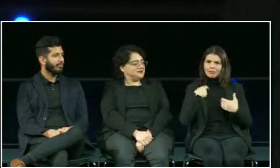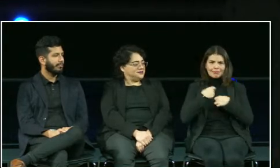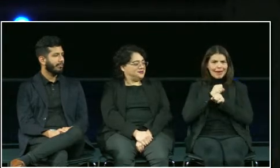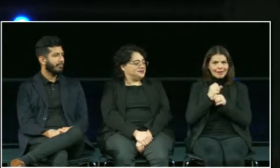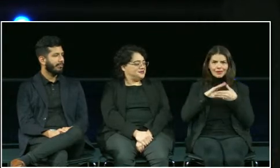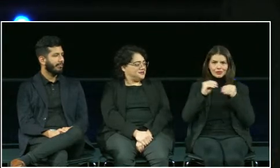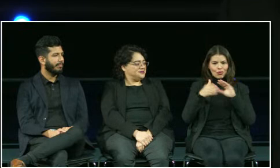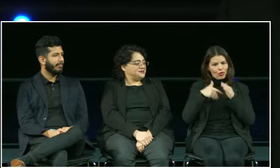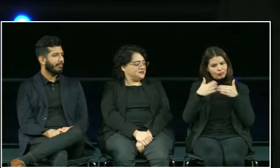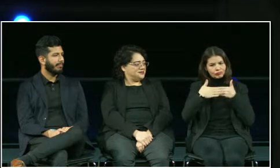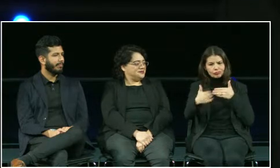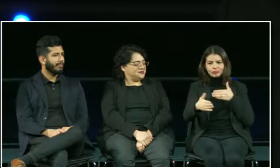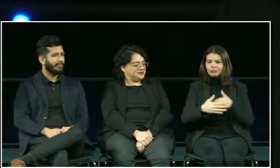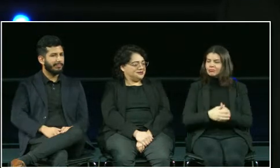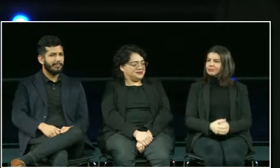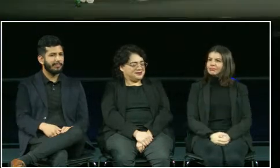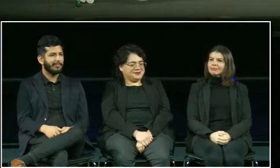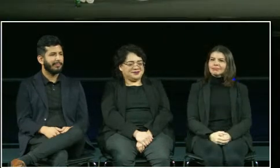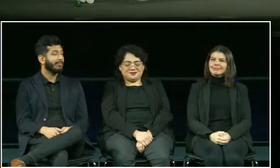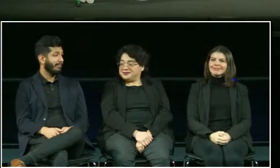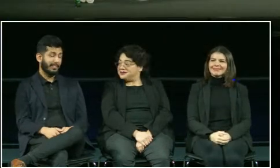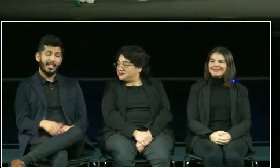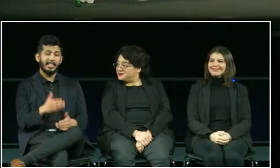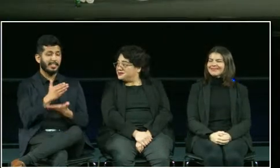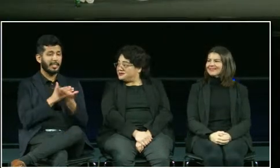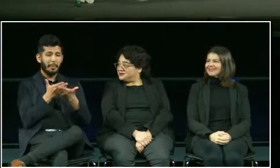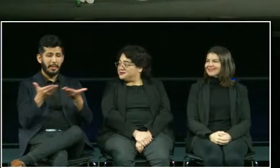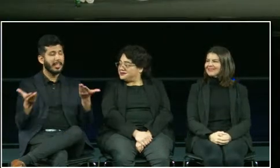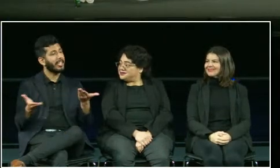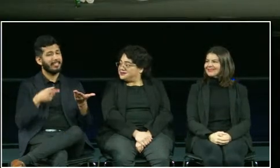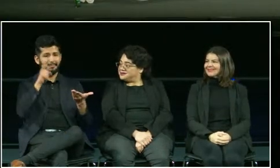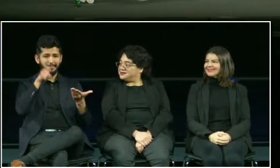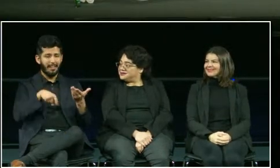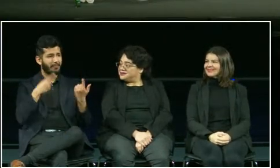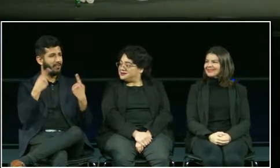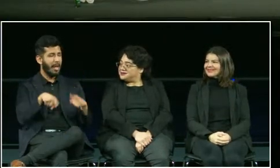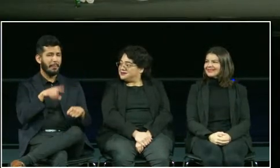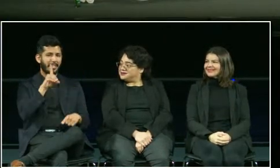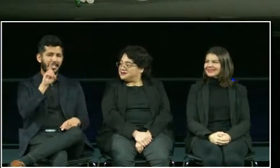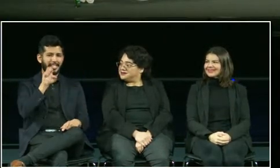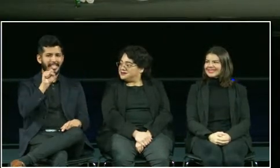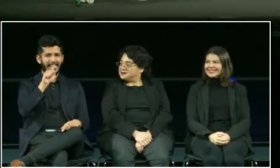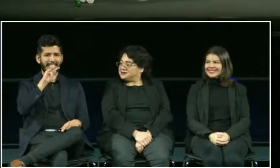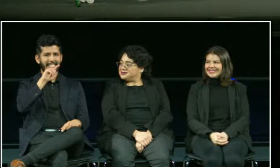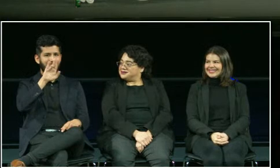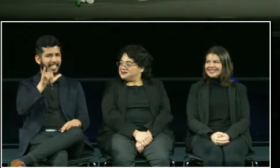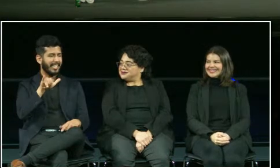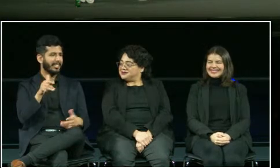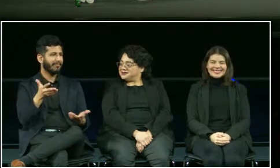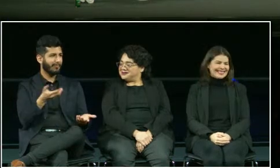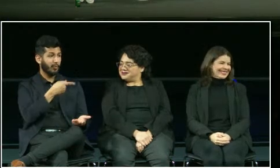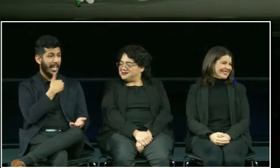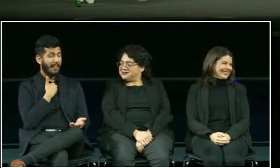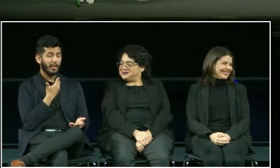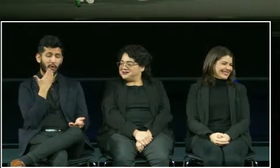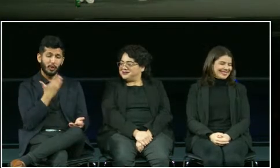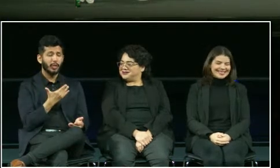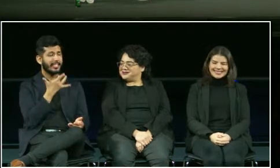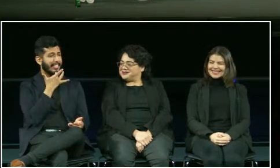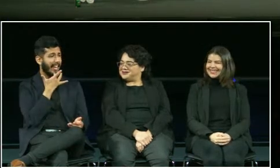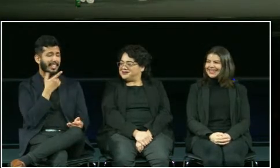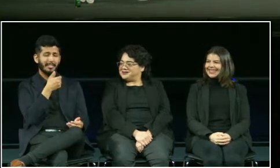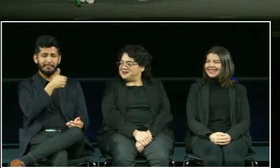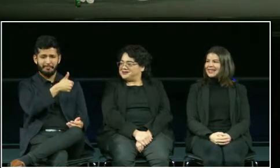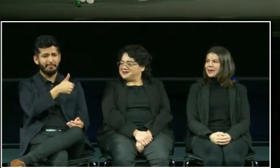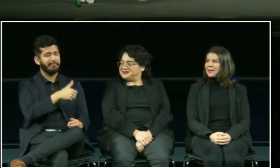it. Some things are destined. Congratulations. You have good taste, sir. Very good taste.